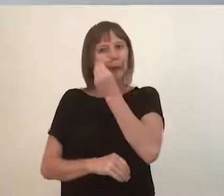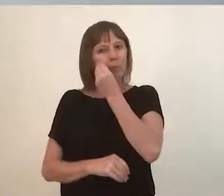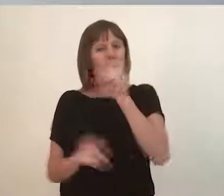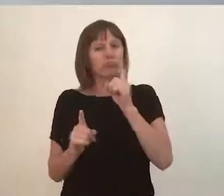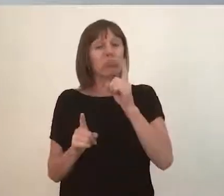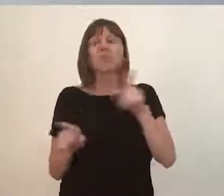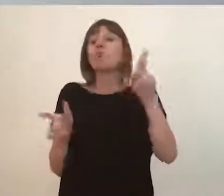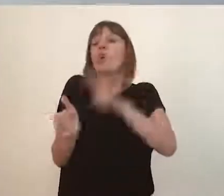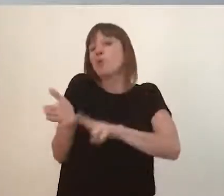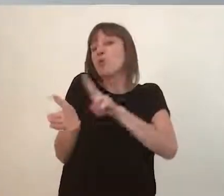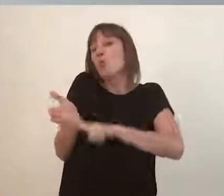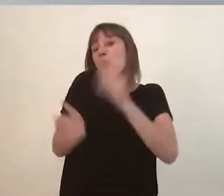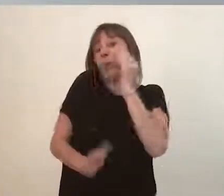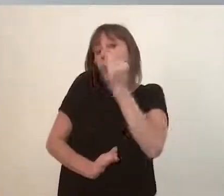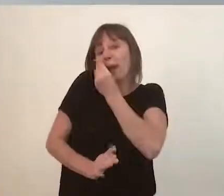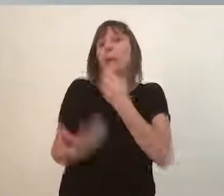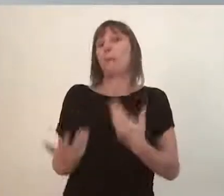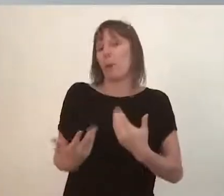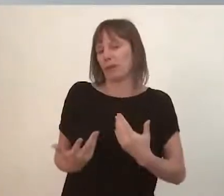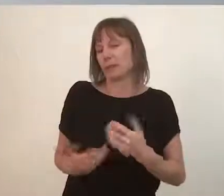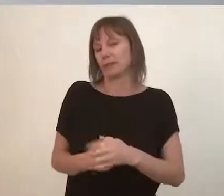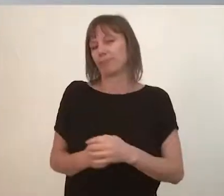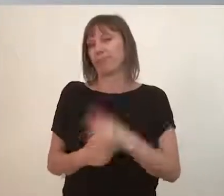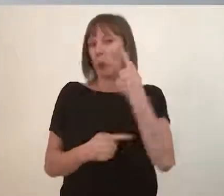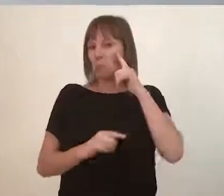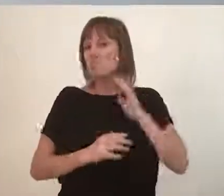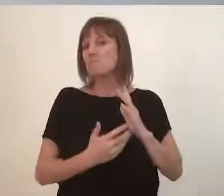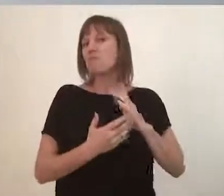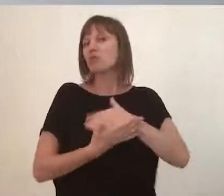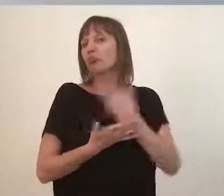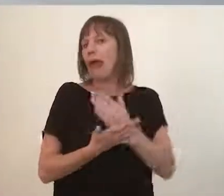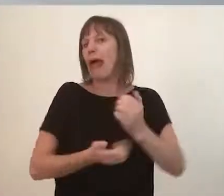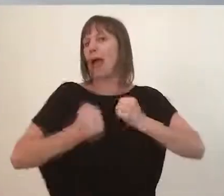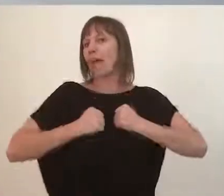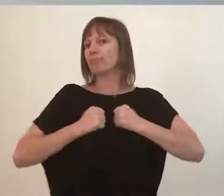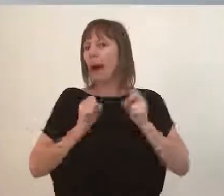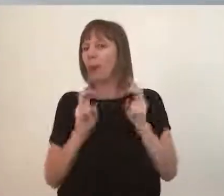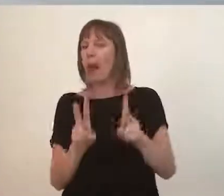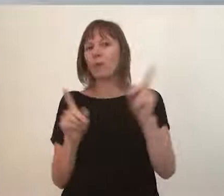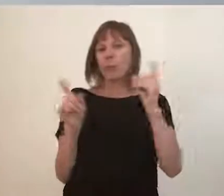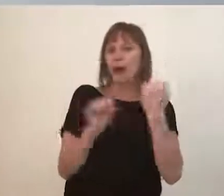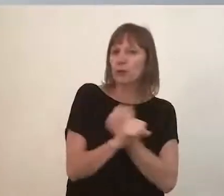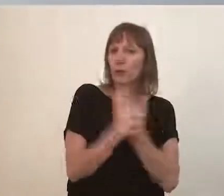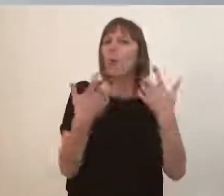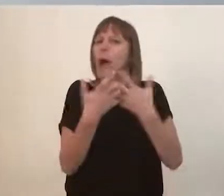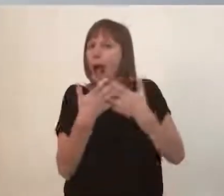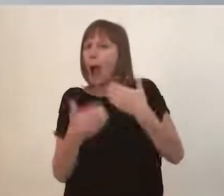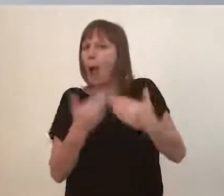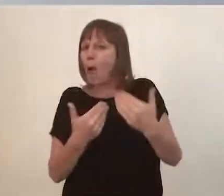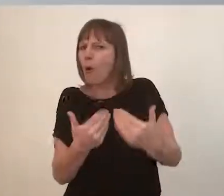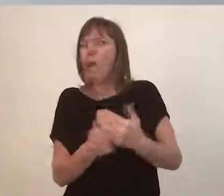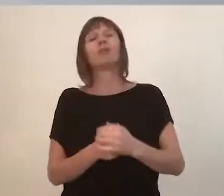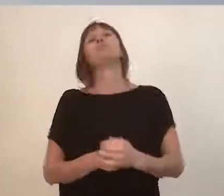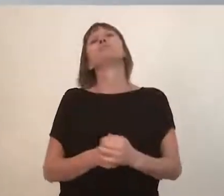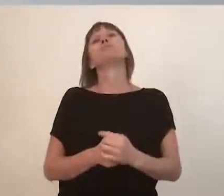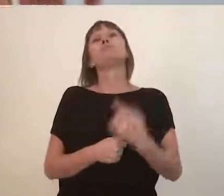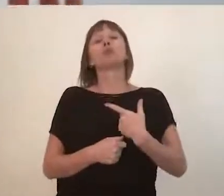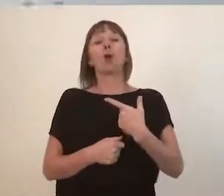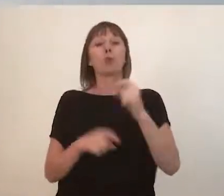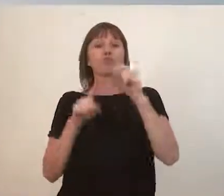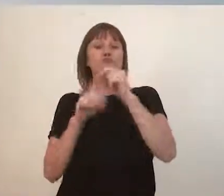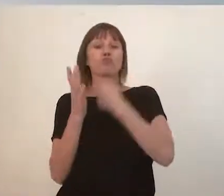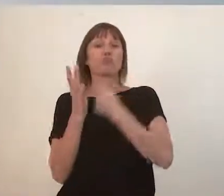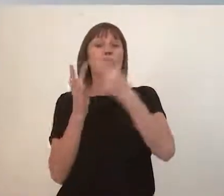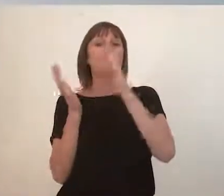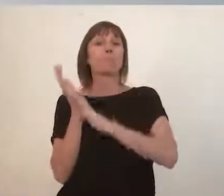So how I'm doing my base makeup is literally how I normally do it at the moment. And so I thought I'd just share all my tips and tricks of